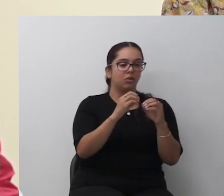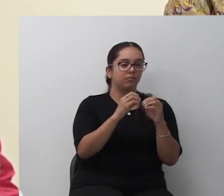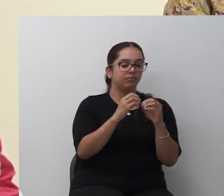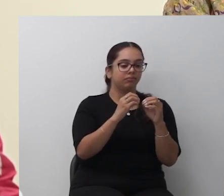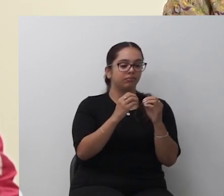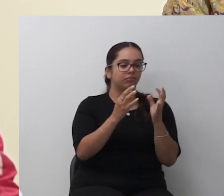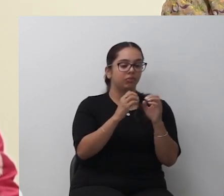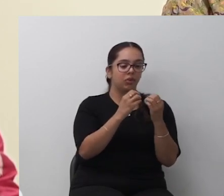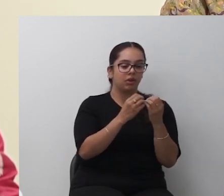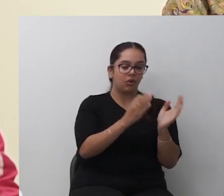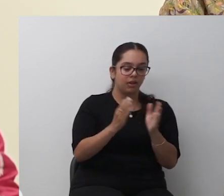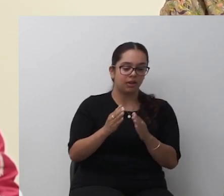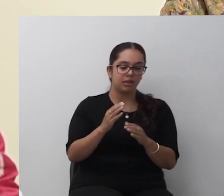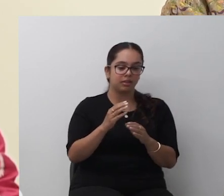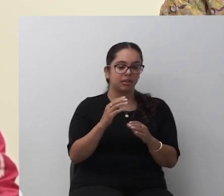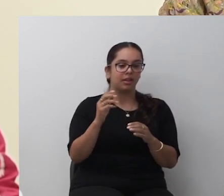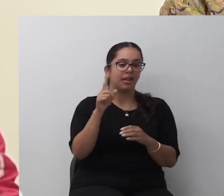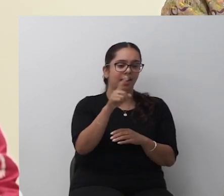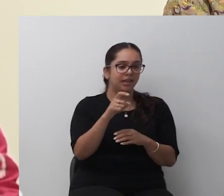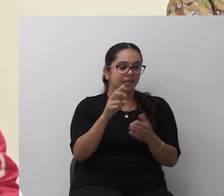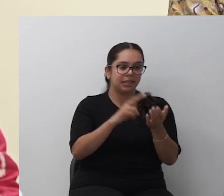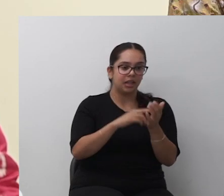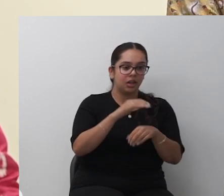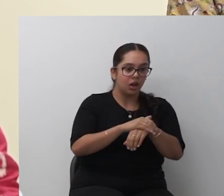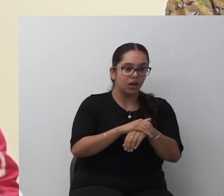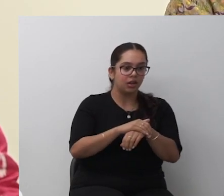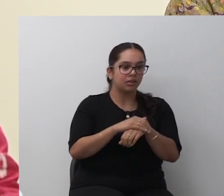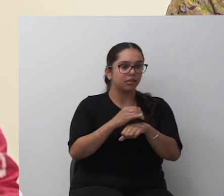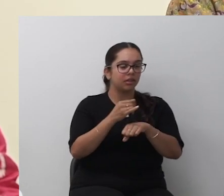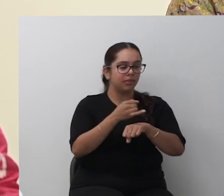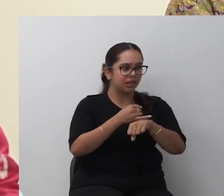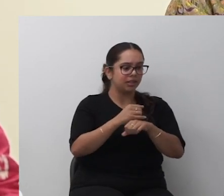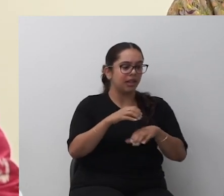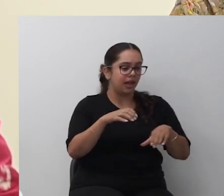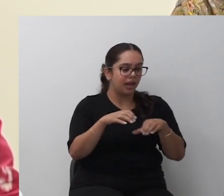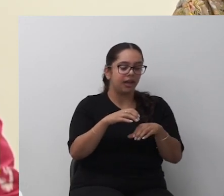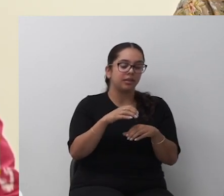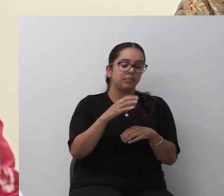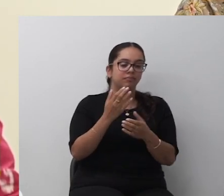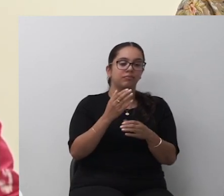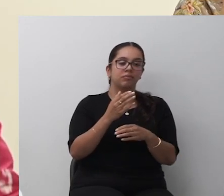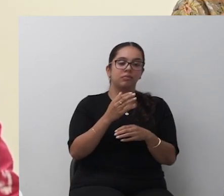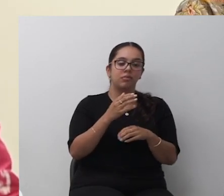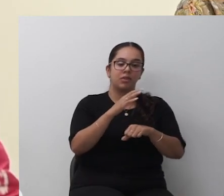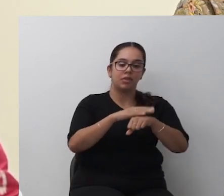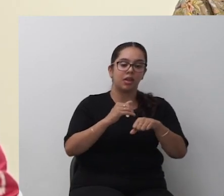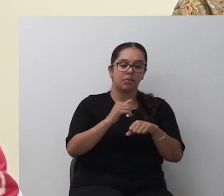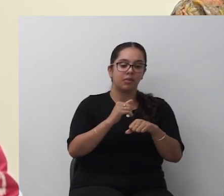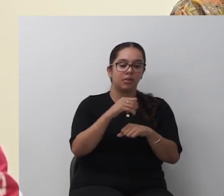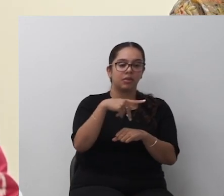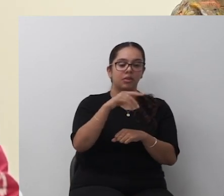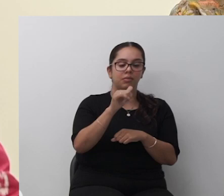have advocated to have him sign on. The Peace on the Korean Peninsula Act, just in very brief, calls for peace agreement